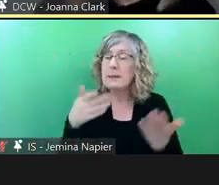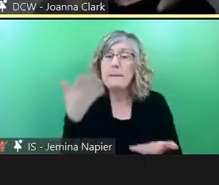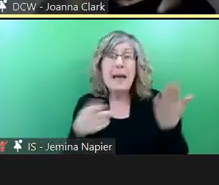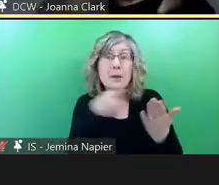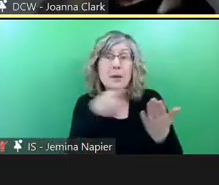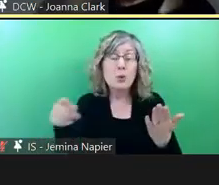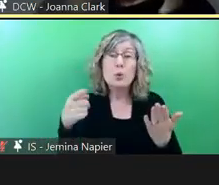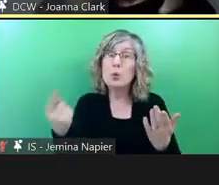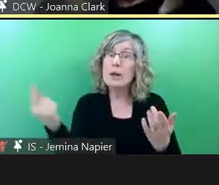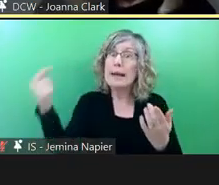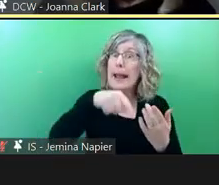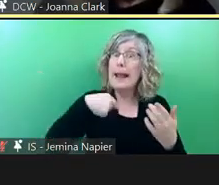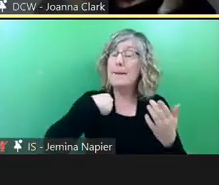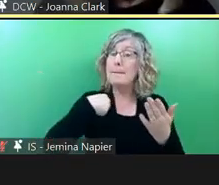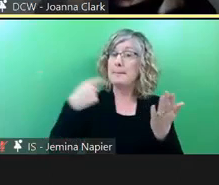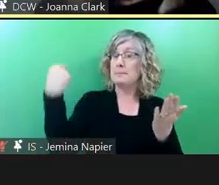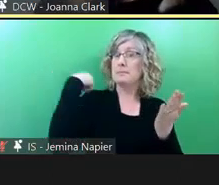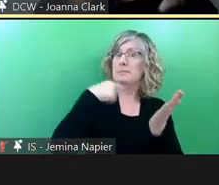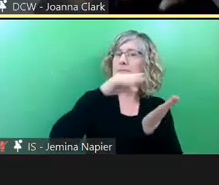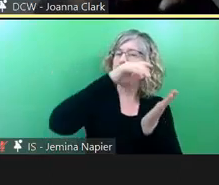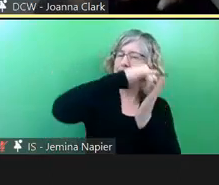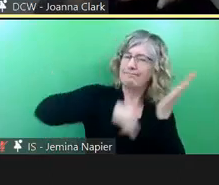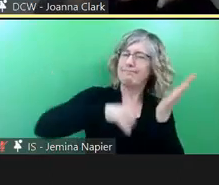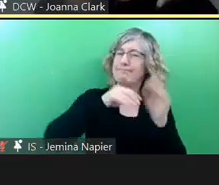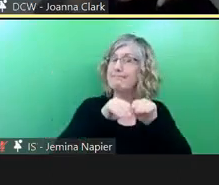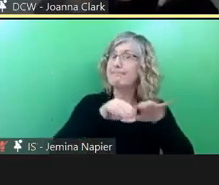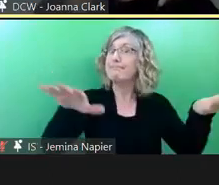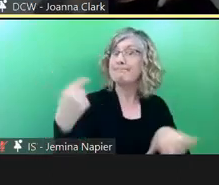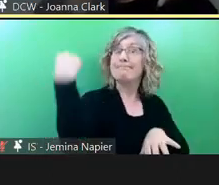the publication on our website. The